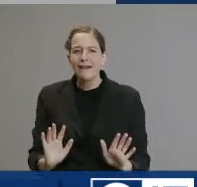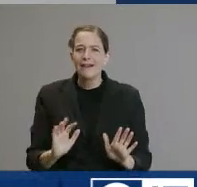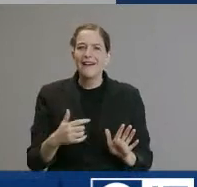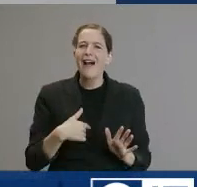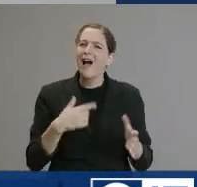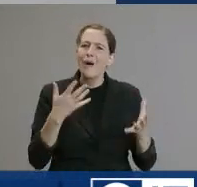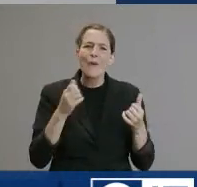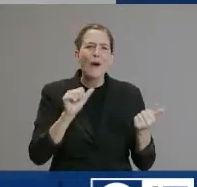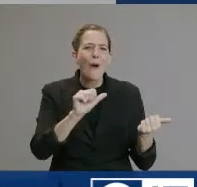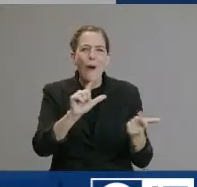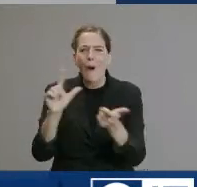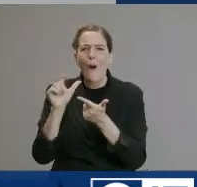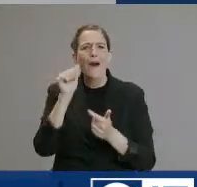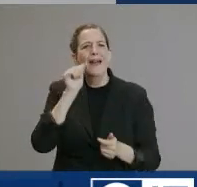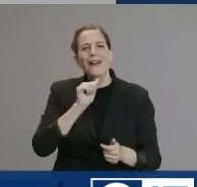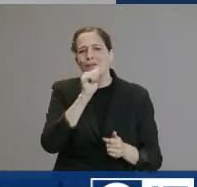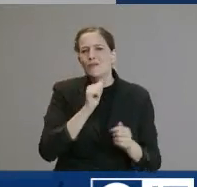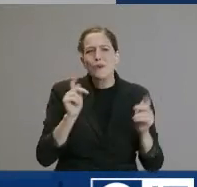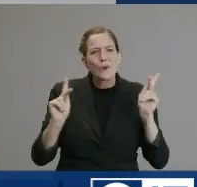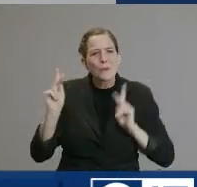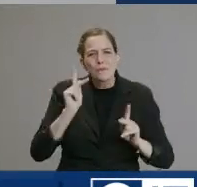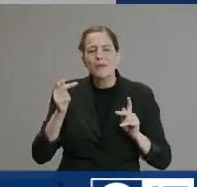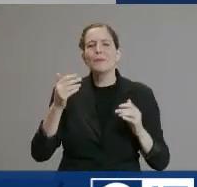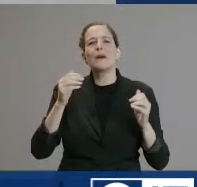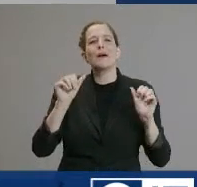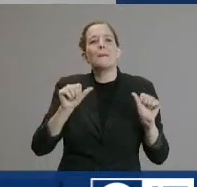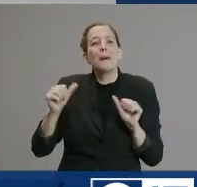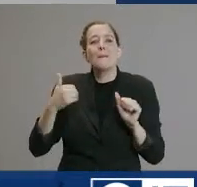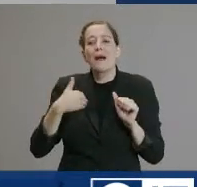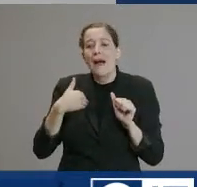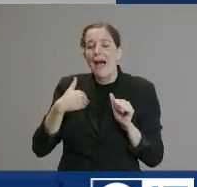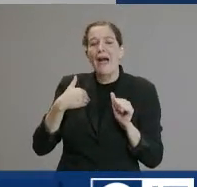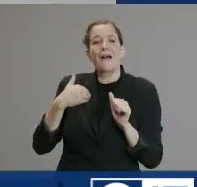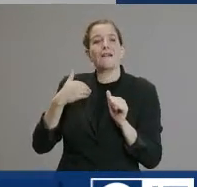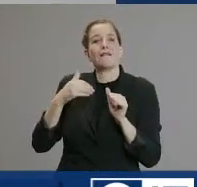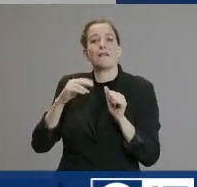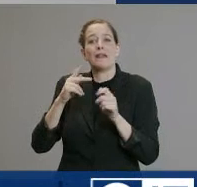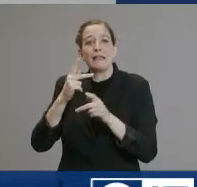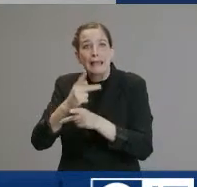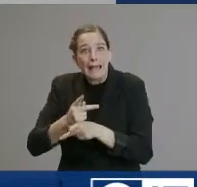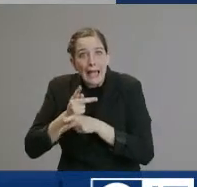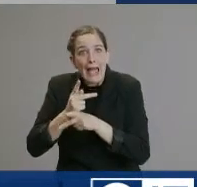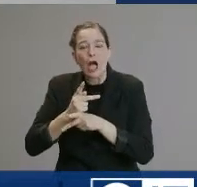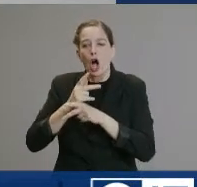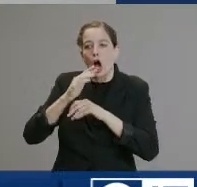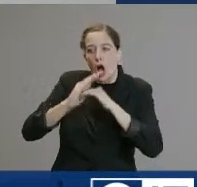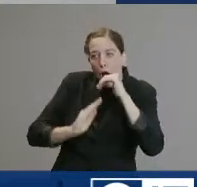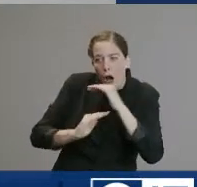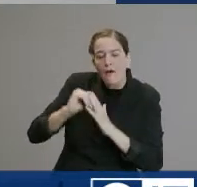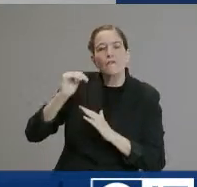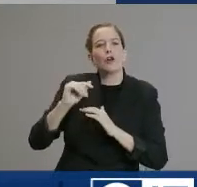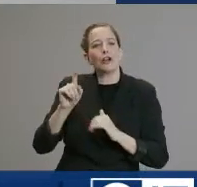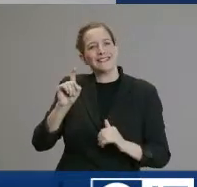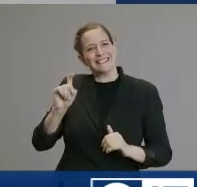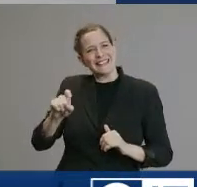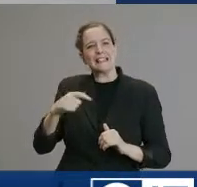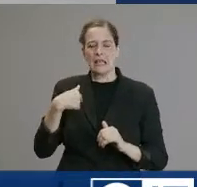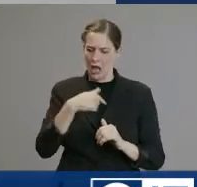and resources necessary, and today we are able to provide that. It means more lives lost. Telemwindow, please.